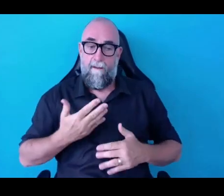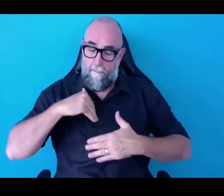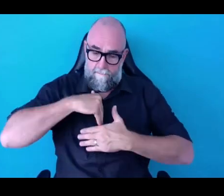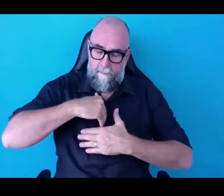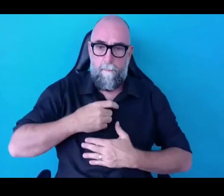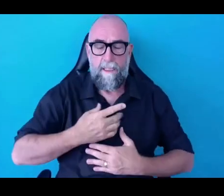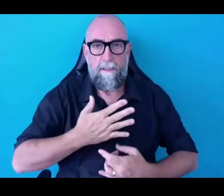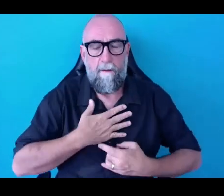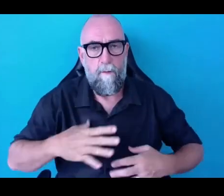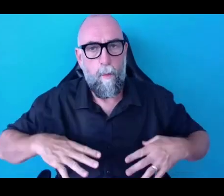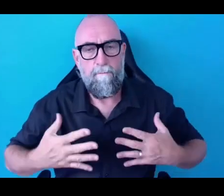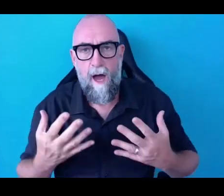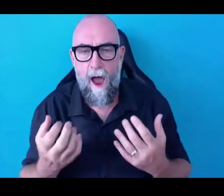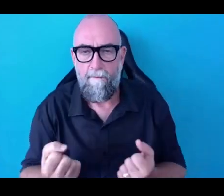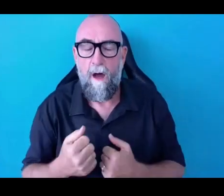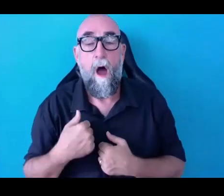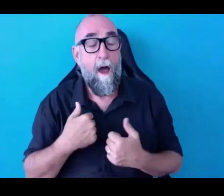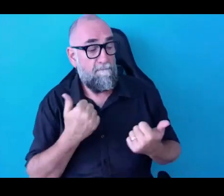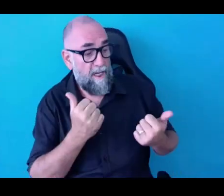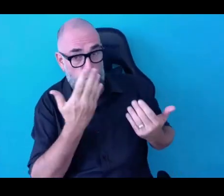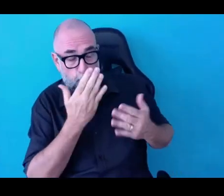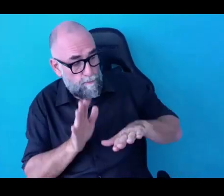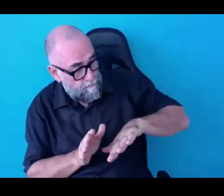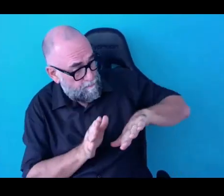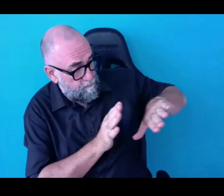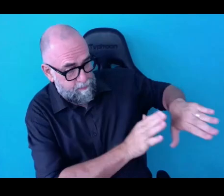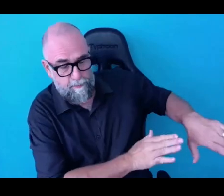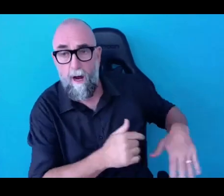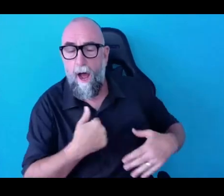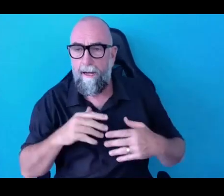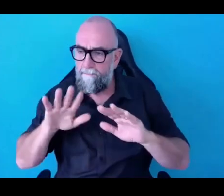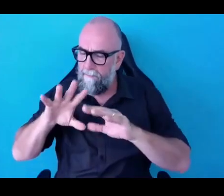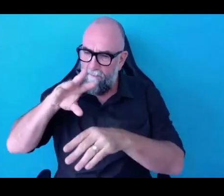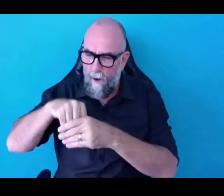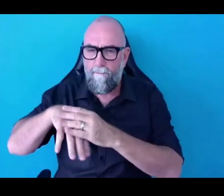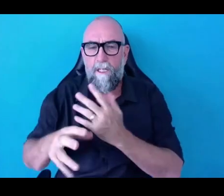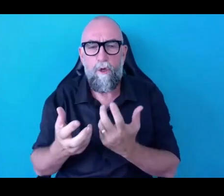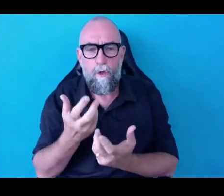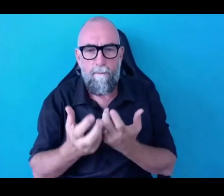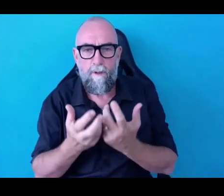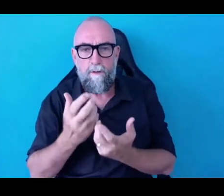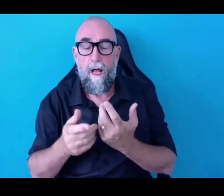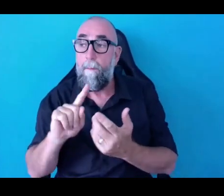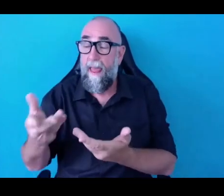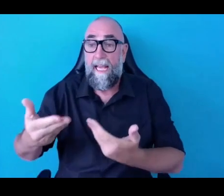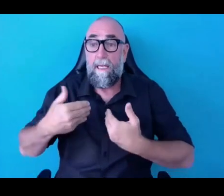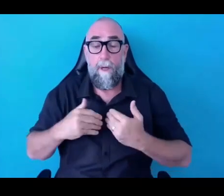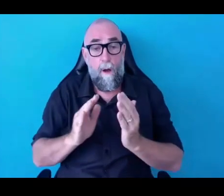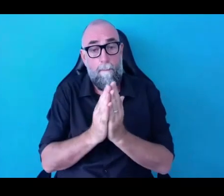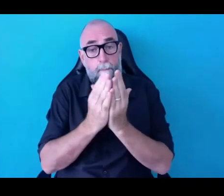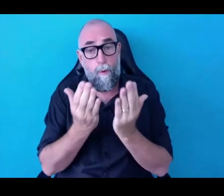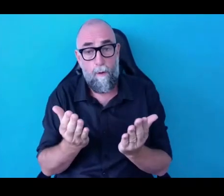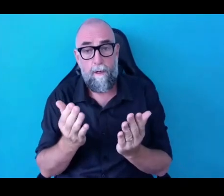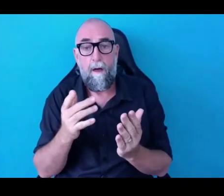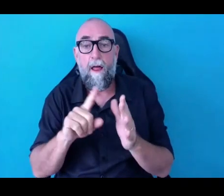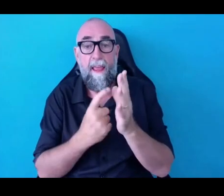leaving school, I studied visual art at the university, where I was given your book, The Art of Gordon Bennett. I looked through its pages